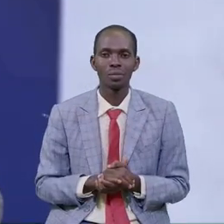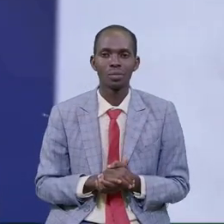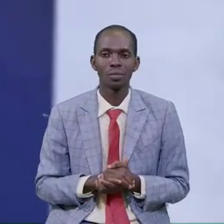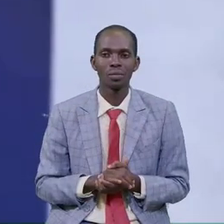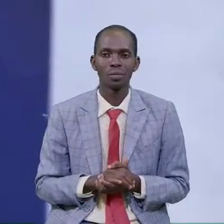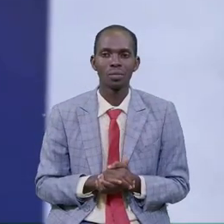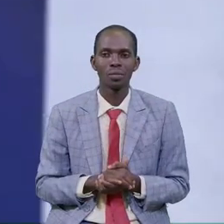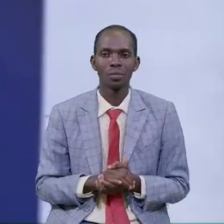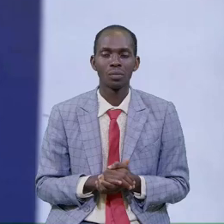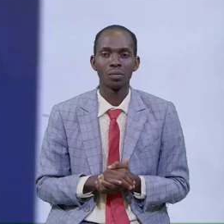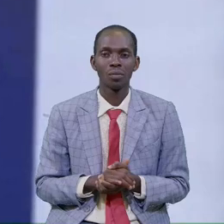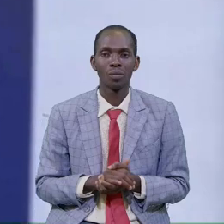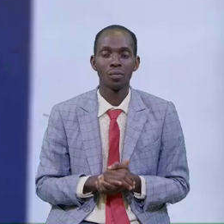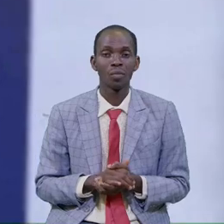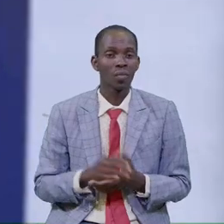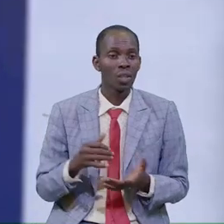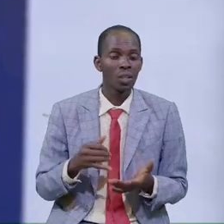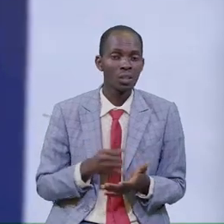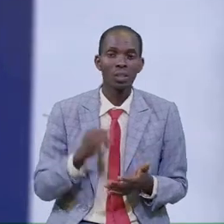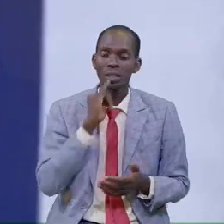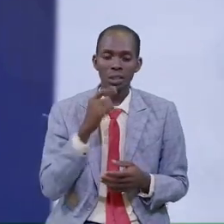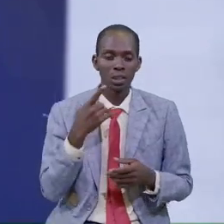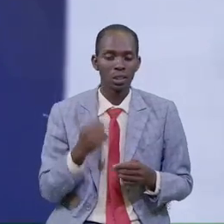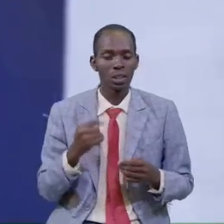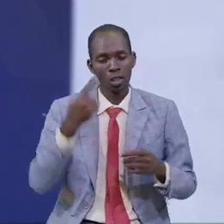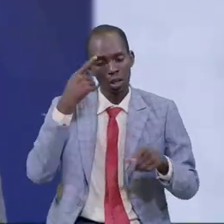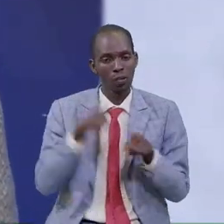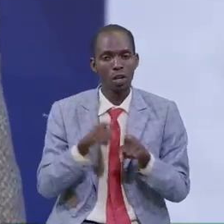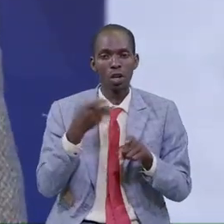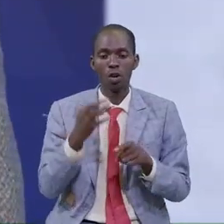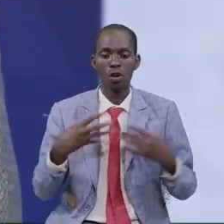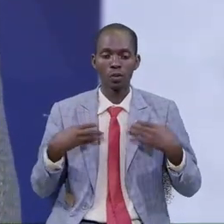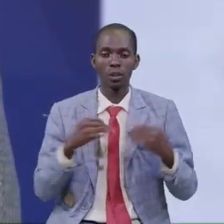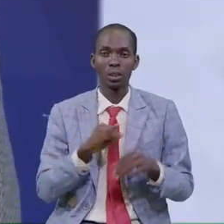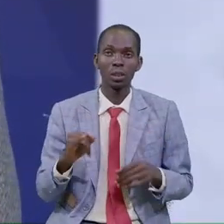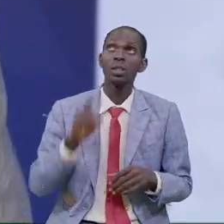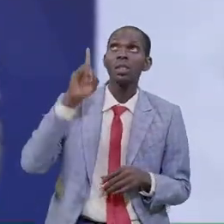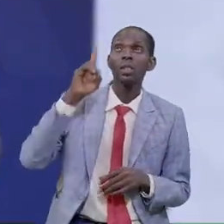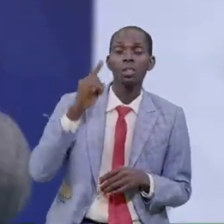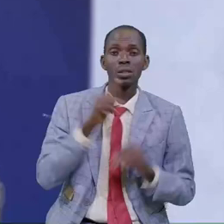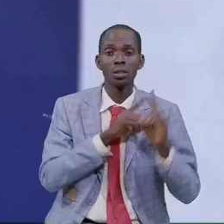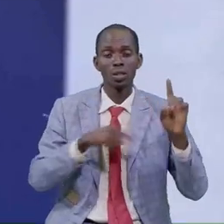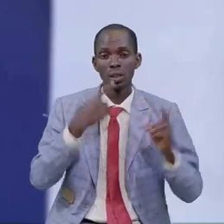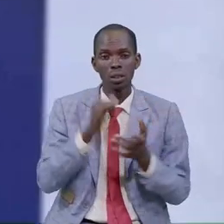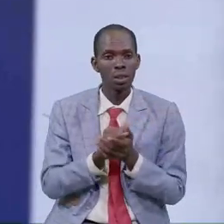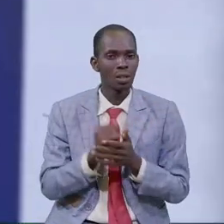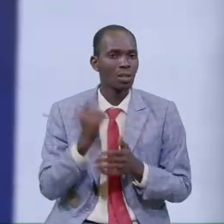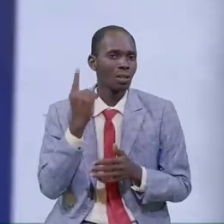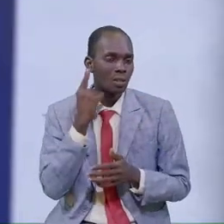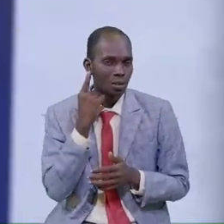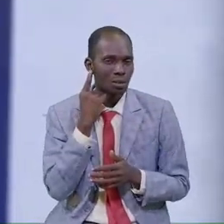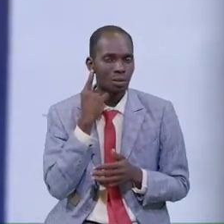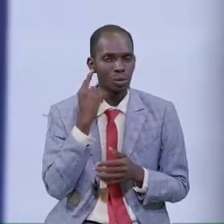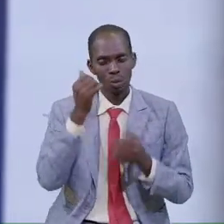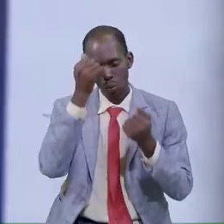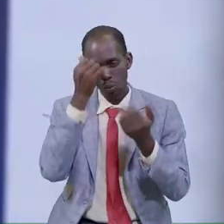a covenant of healing, dans l'alliance de guérison, the Lord said, "Hearken, listen." Le Seigneur a dit, écoute. And then